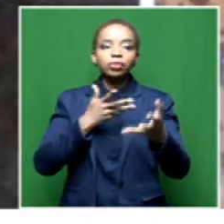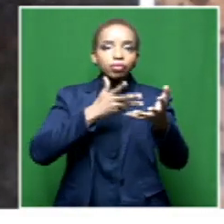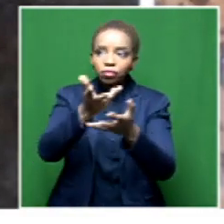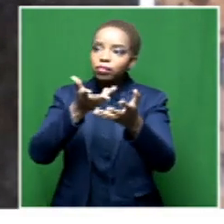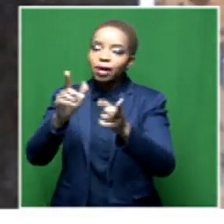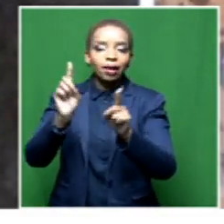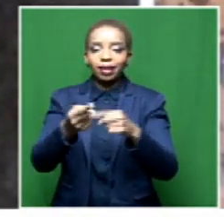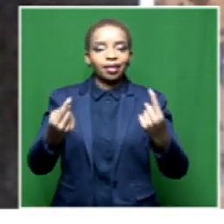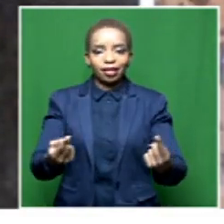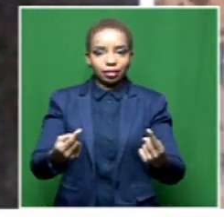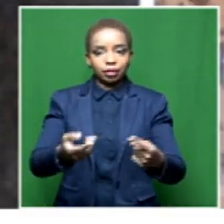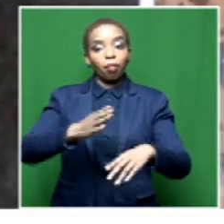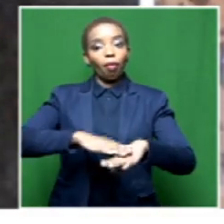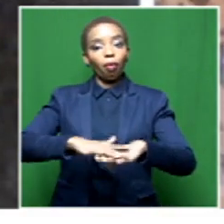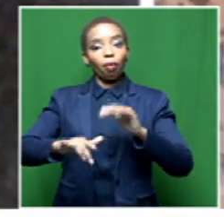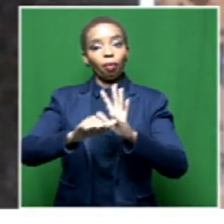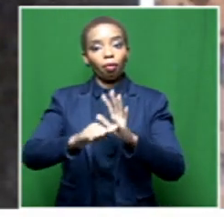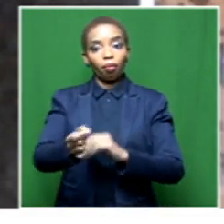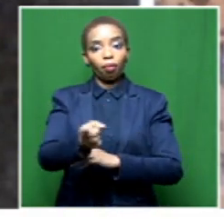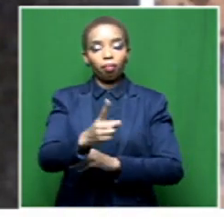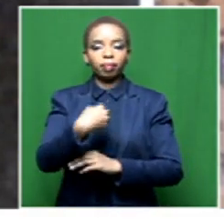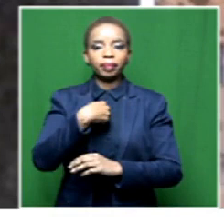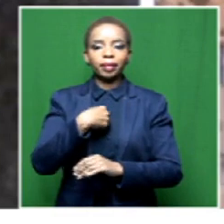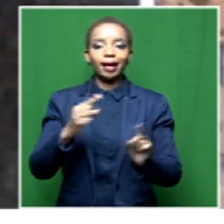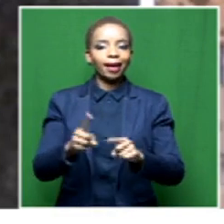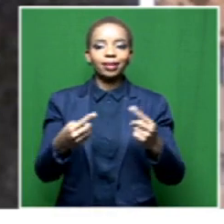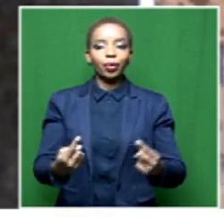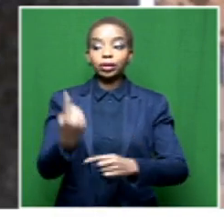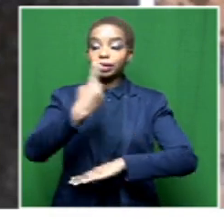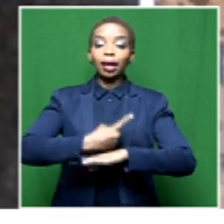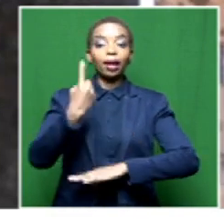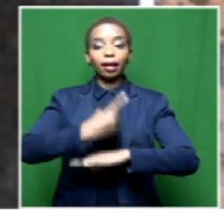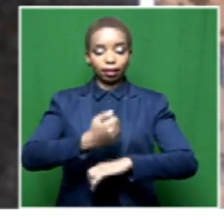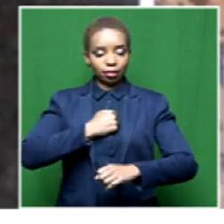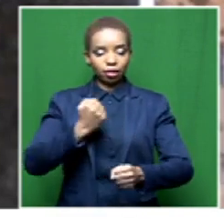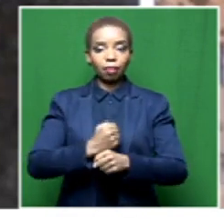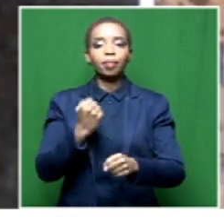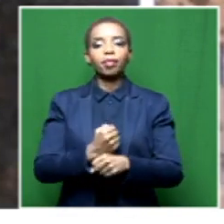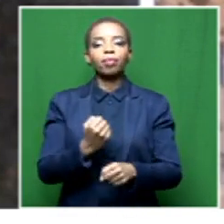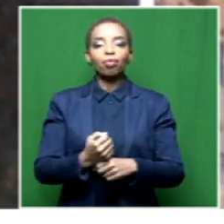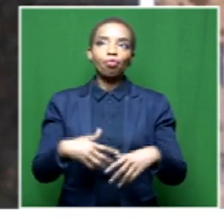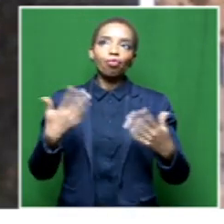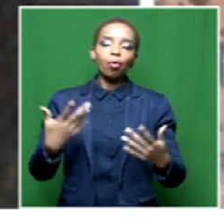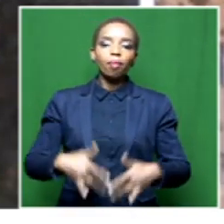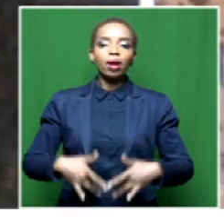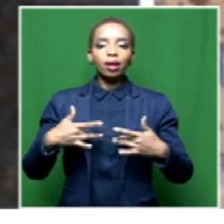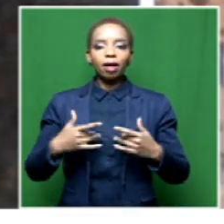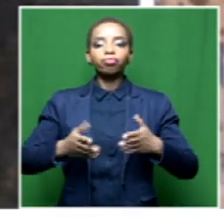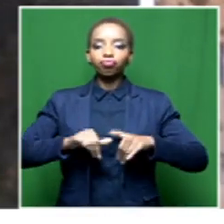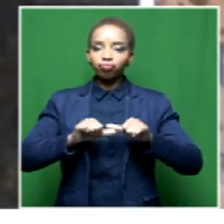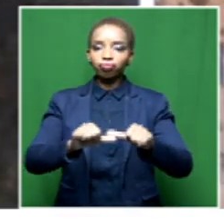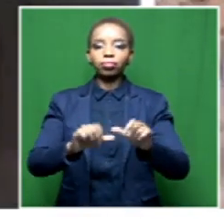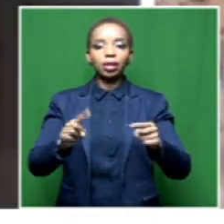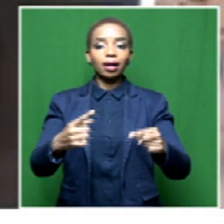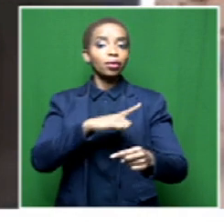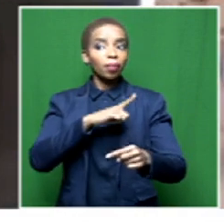And another thing, most importantly, I cannot live the day-to-day life whereby that's where I get more inspiration, because I get inspiration